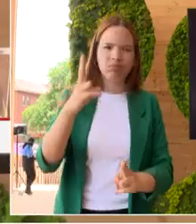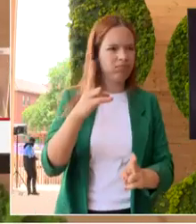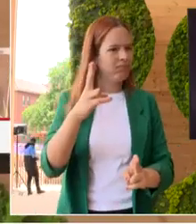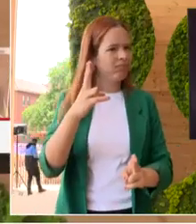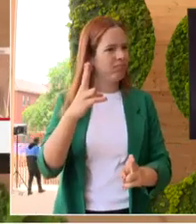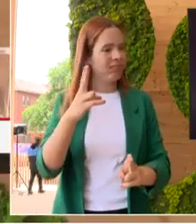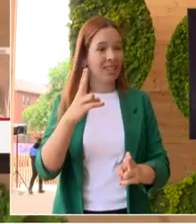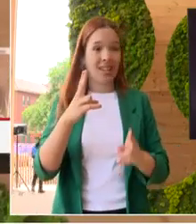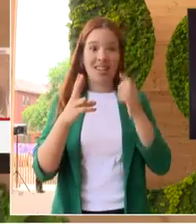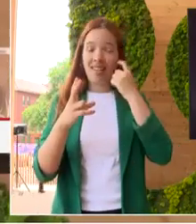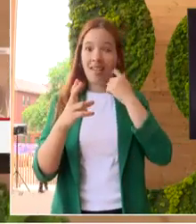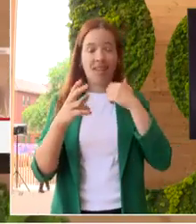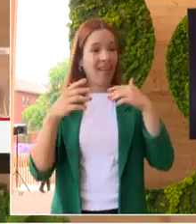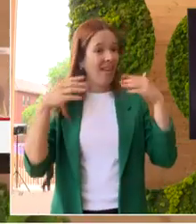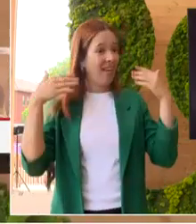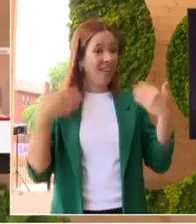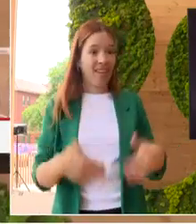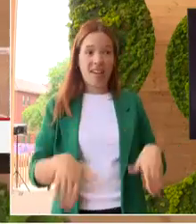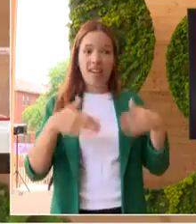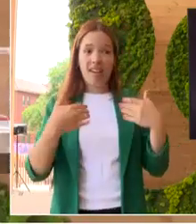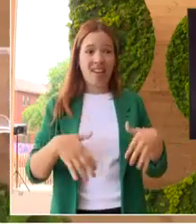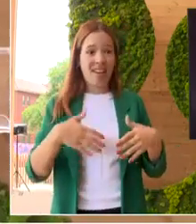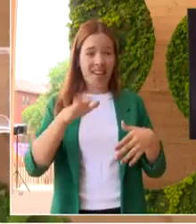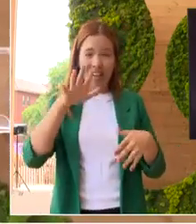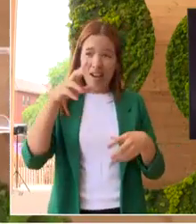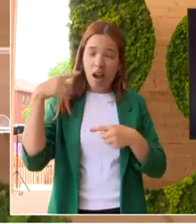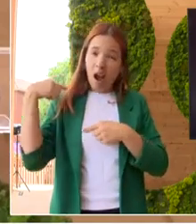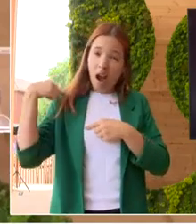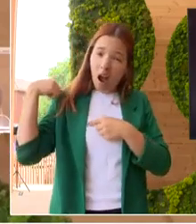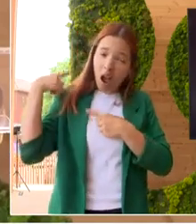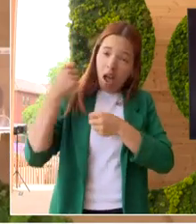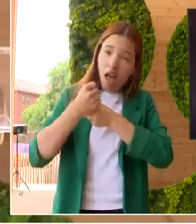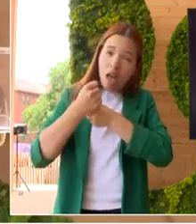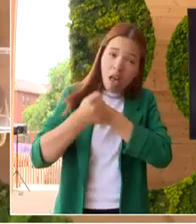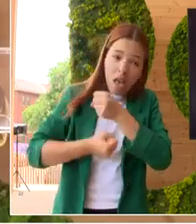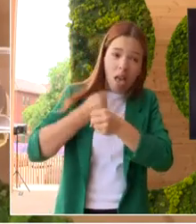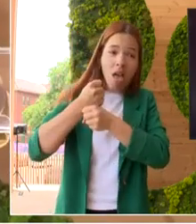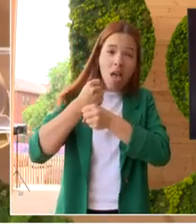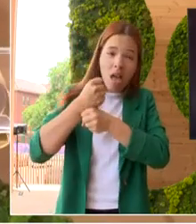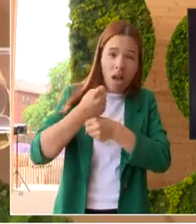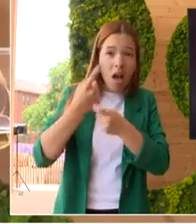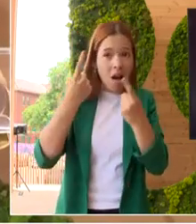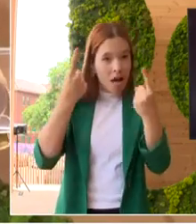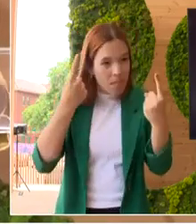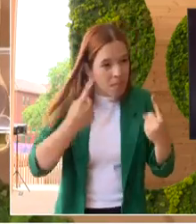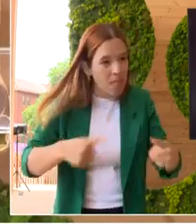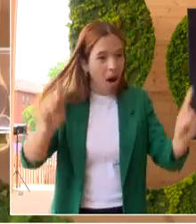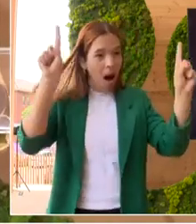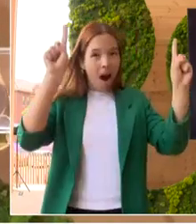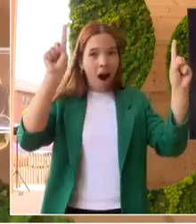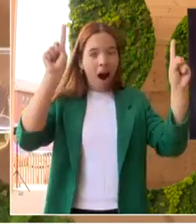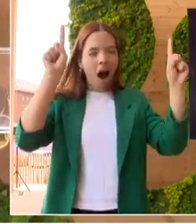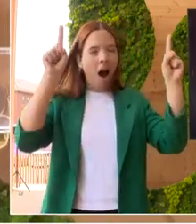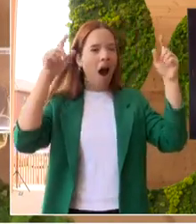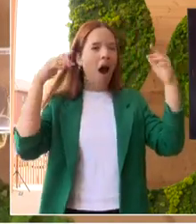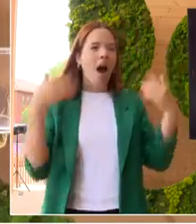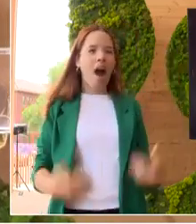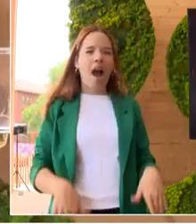how many years that's been, but over a century almost.